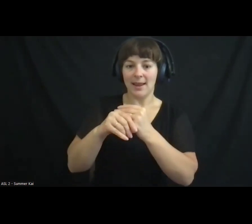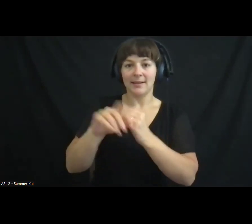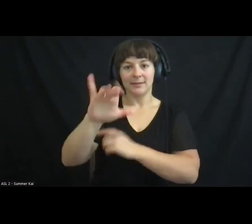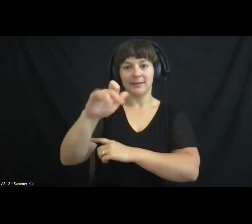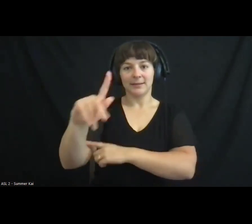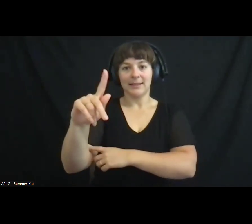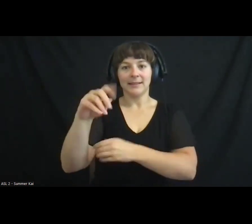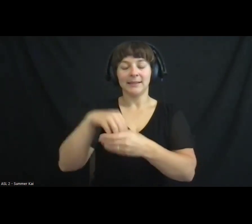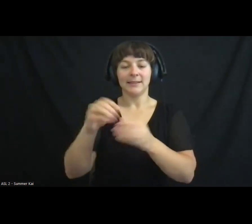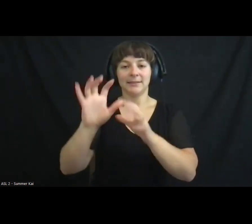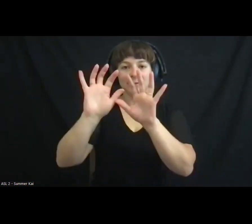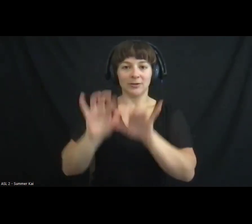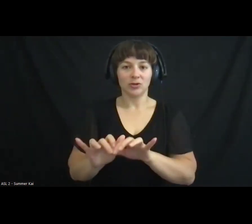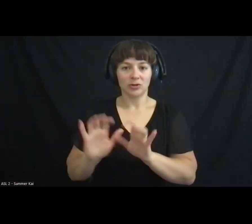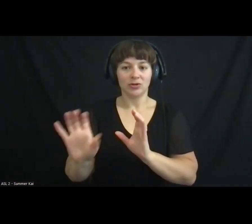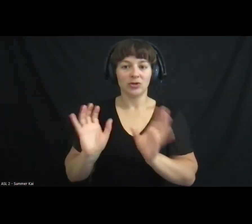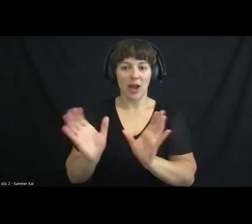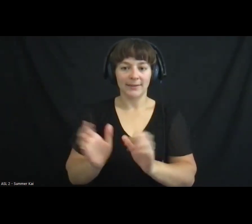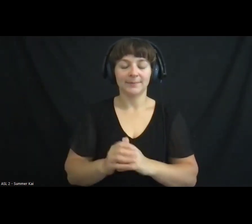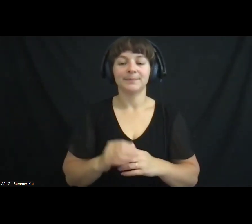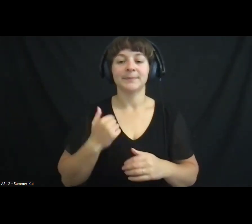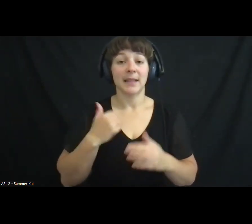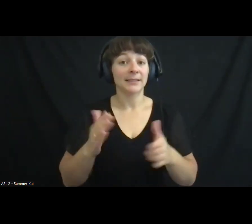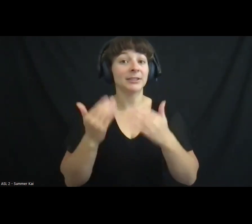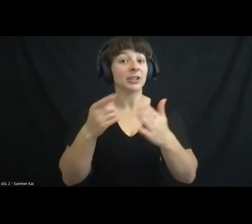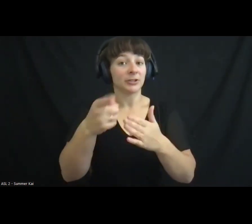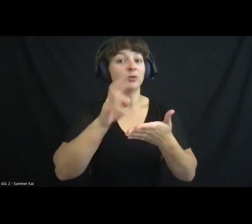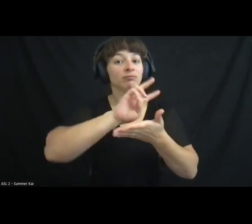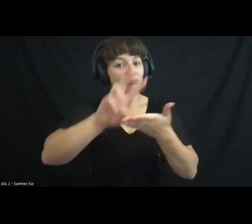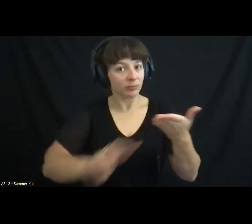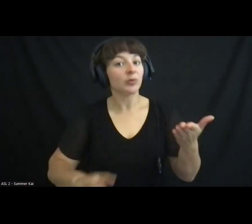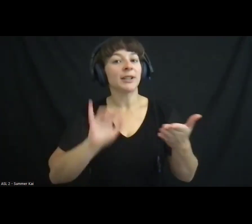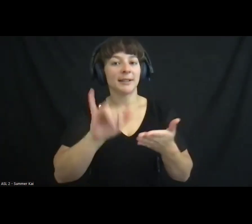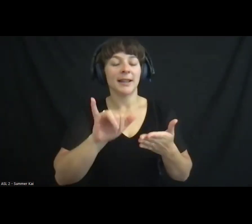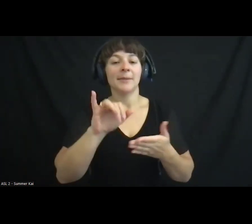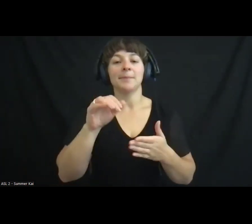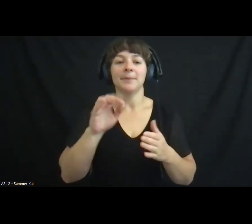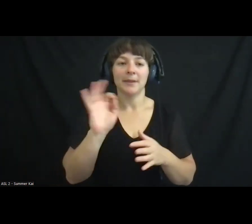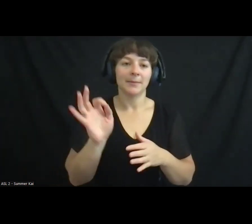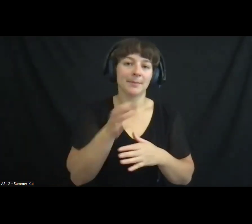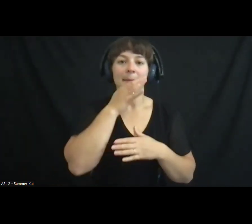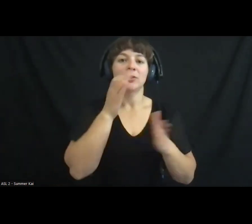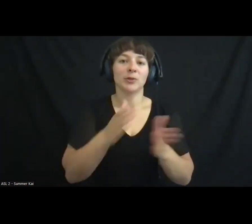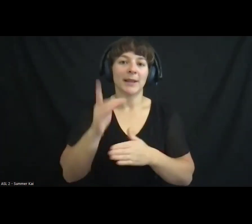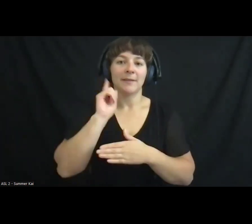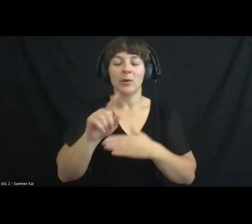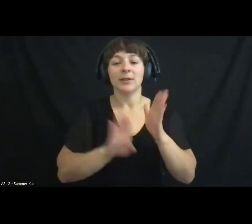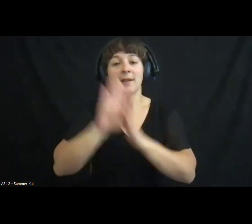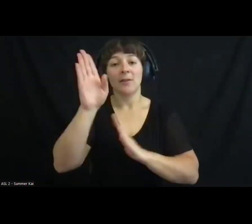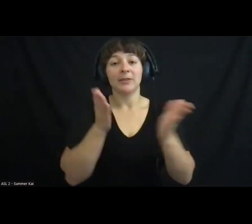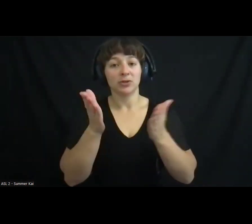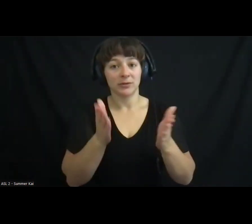highly recommend that folks take the time to read the Master Plan on Developmental Services. It is a long